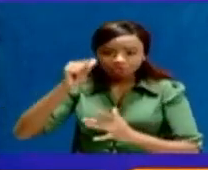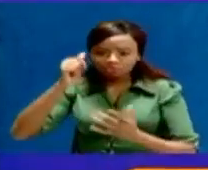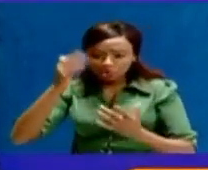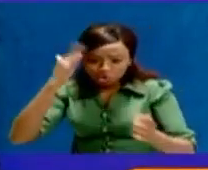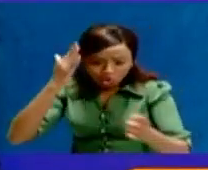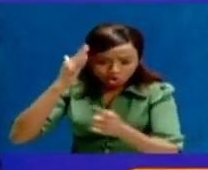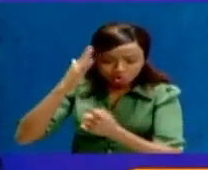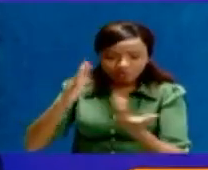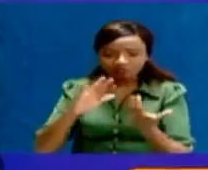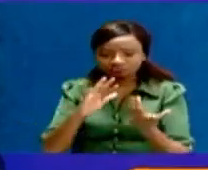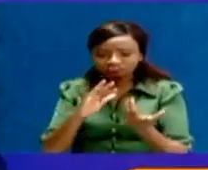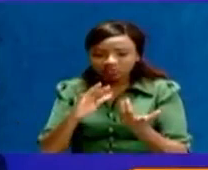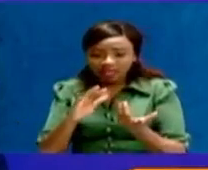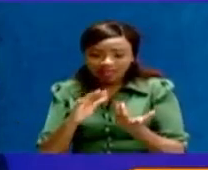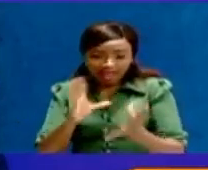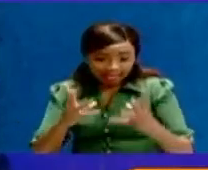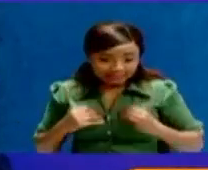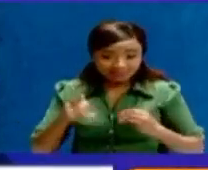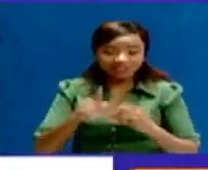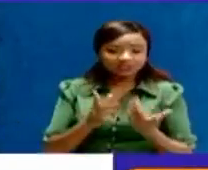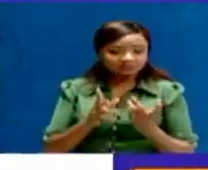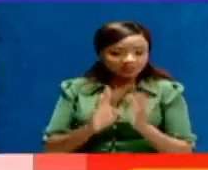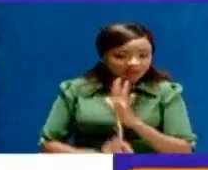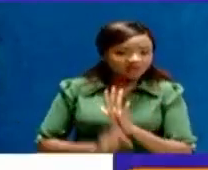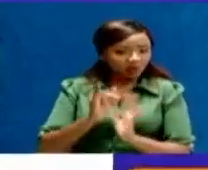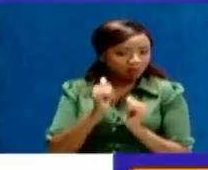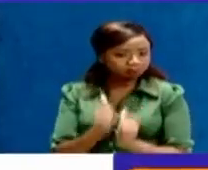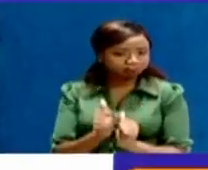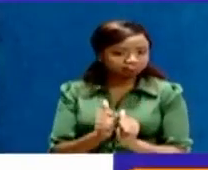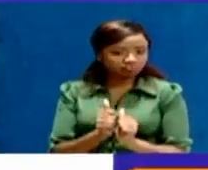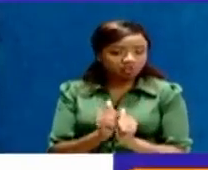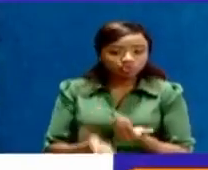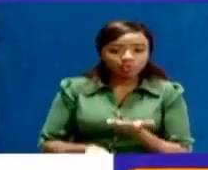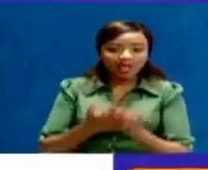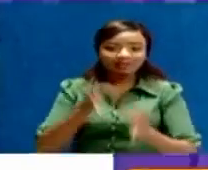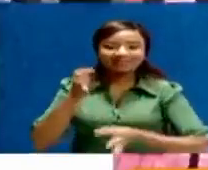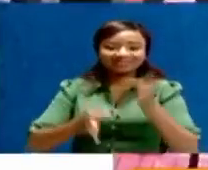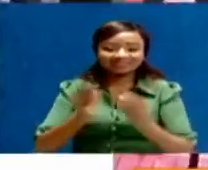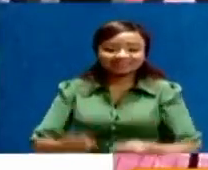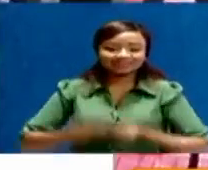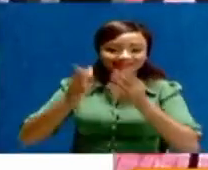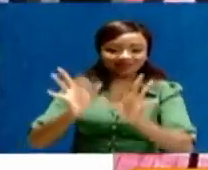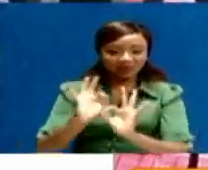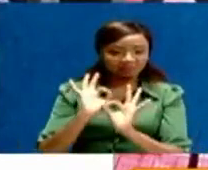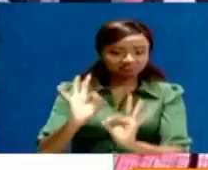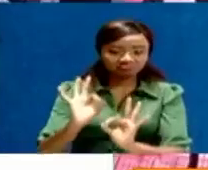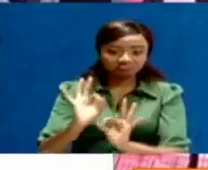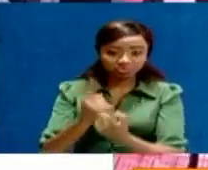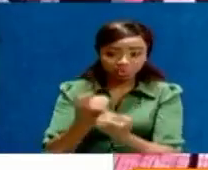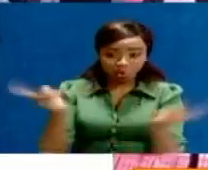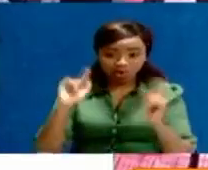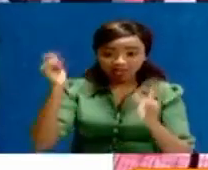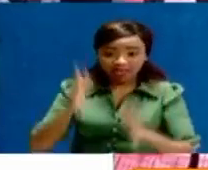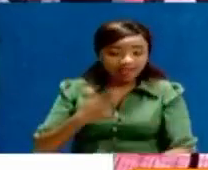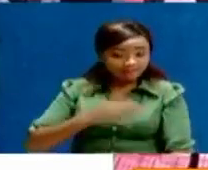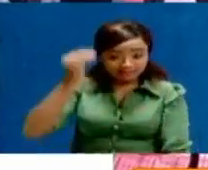this worthy development for the betterment of justice delivery to the mwananchi. Let